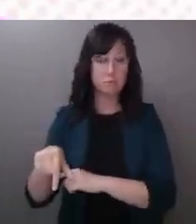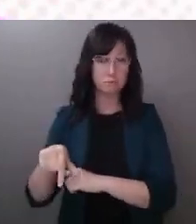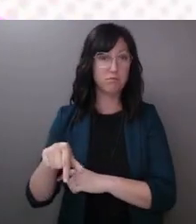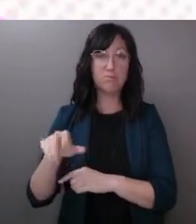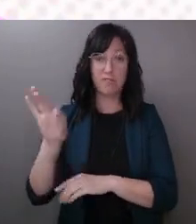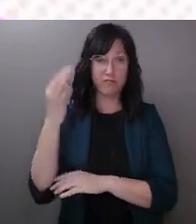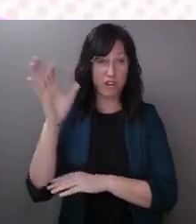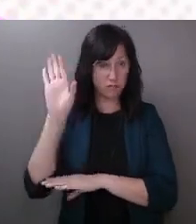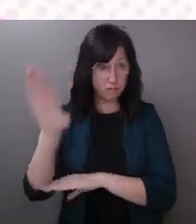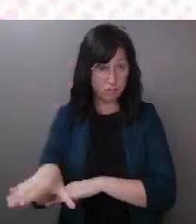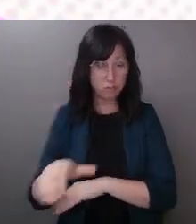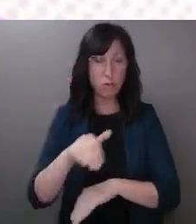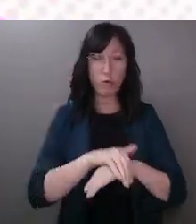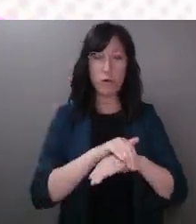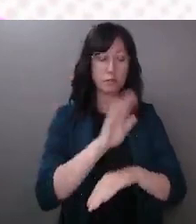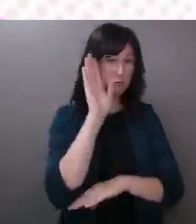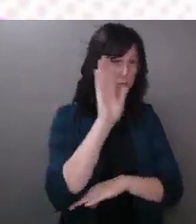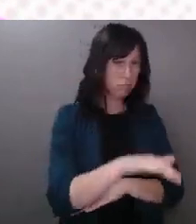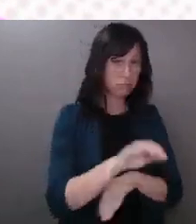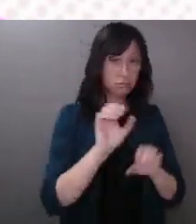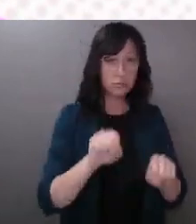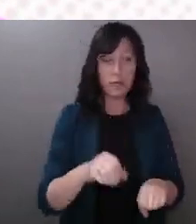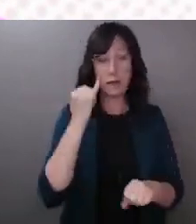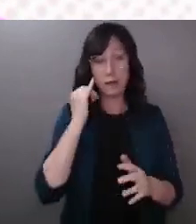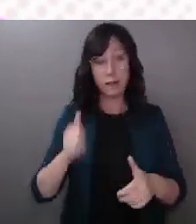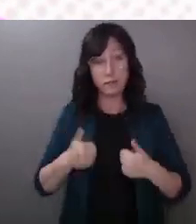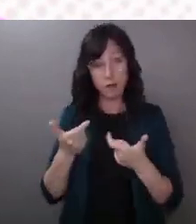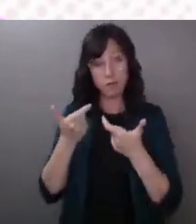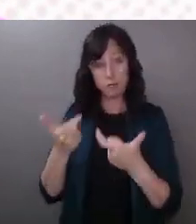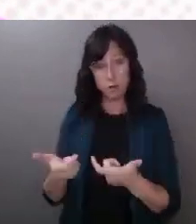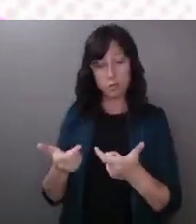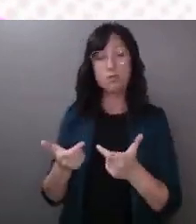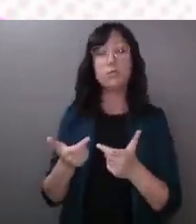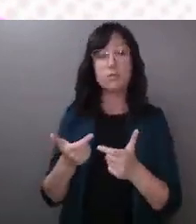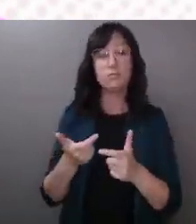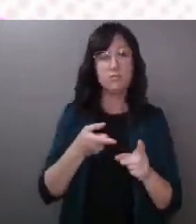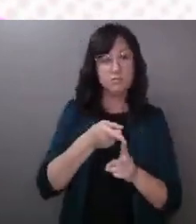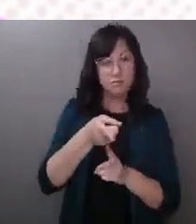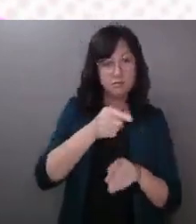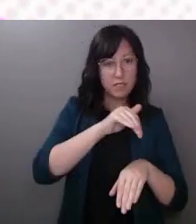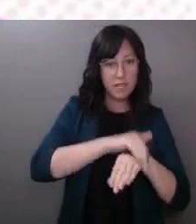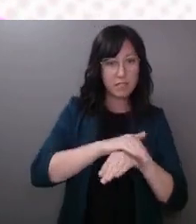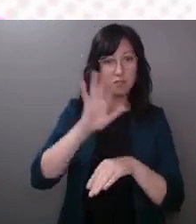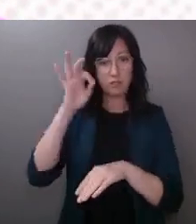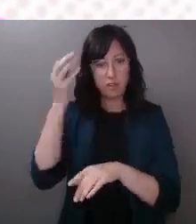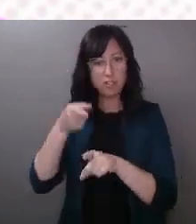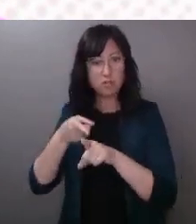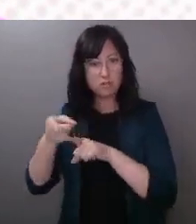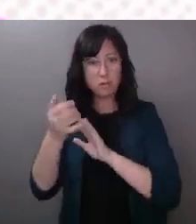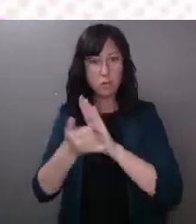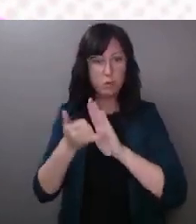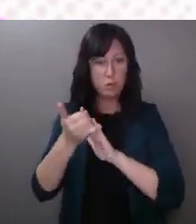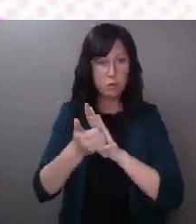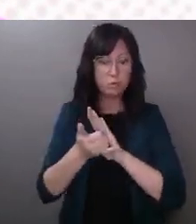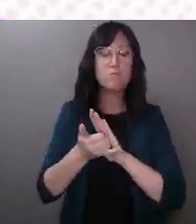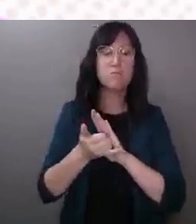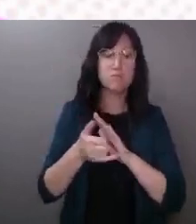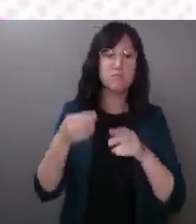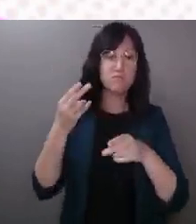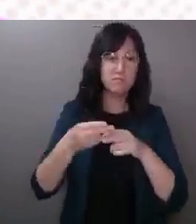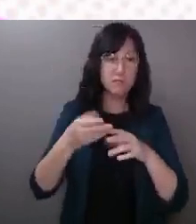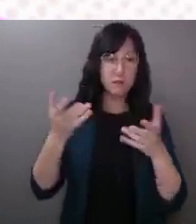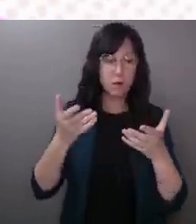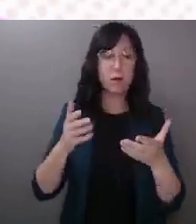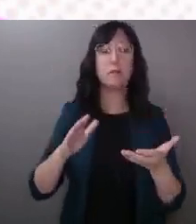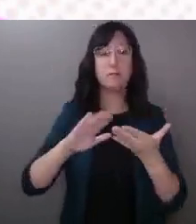full French or full English. If you're watching live, you can find our stream in each language on YouTube. Simply search our channels at City of Ottawa